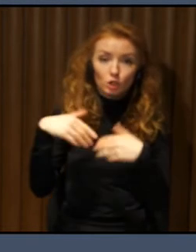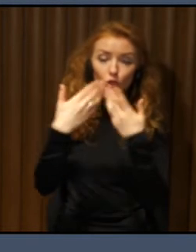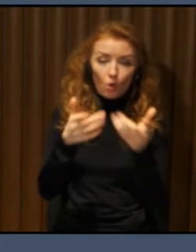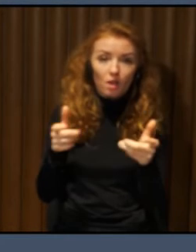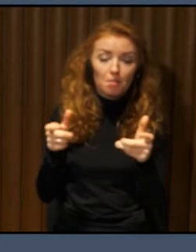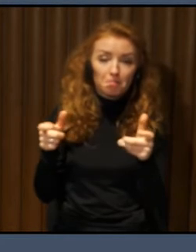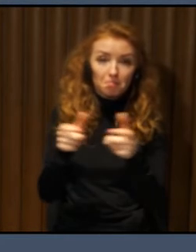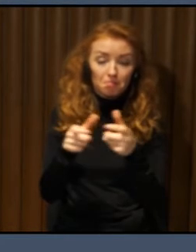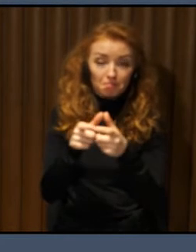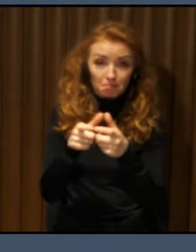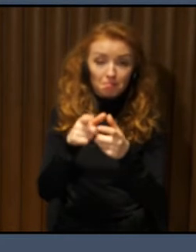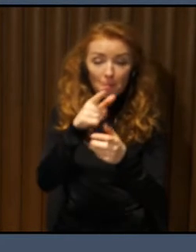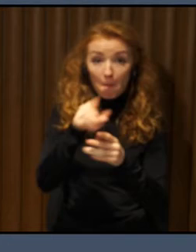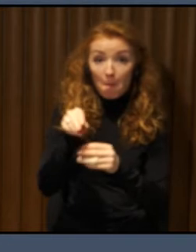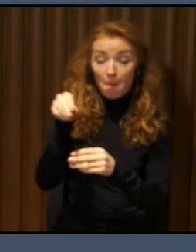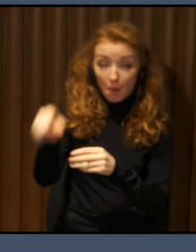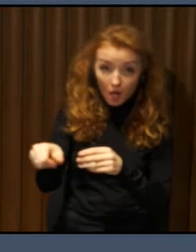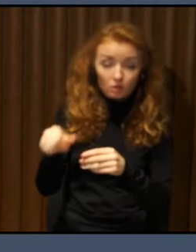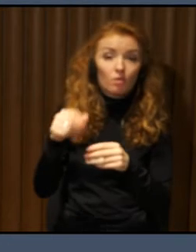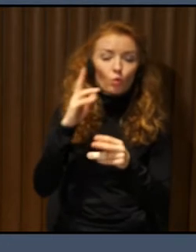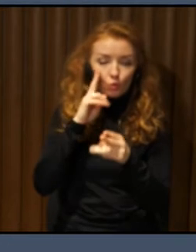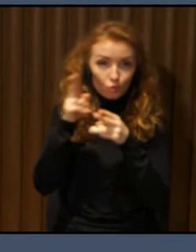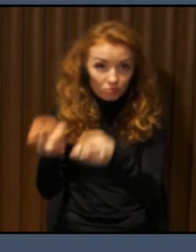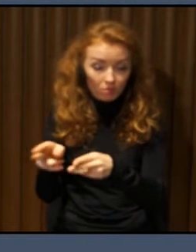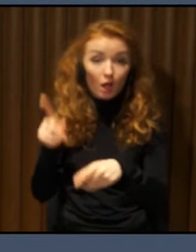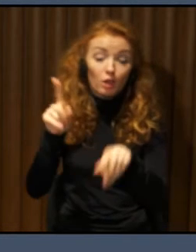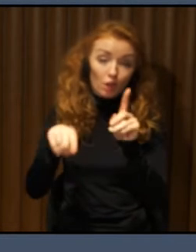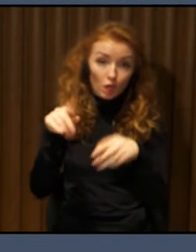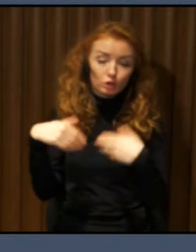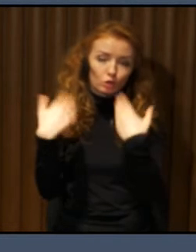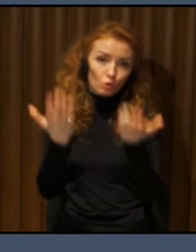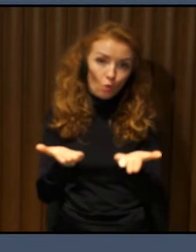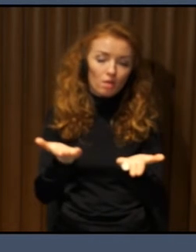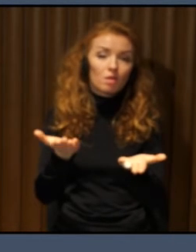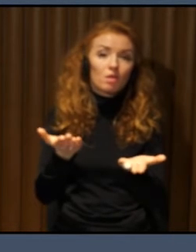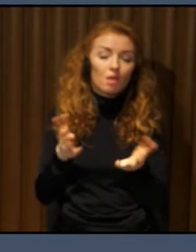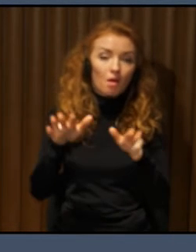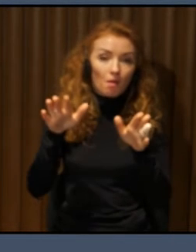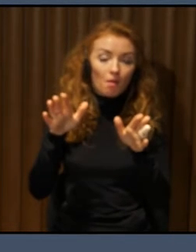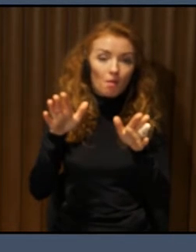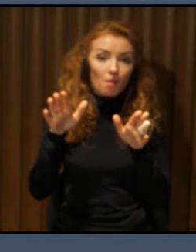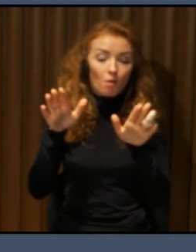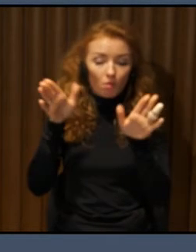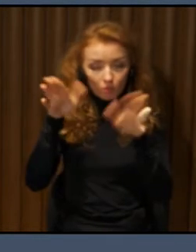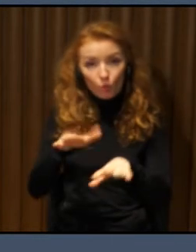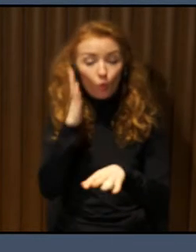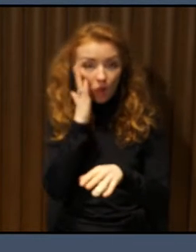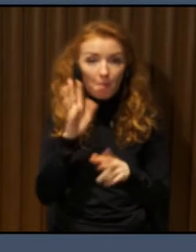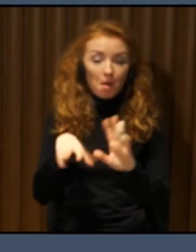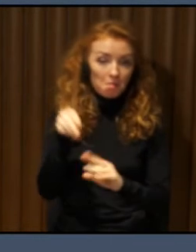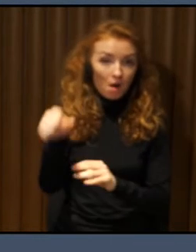So I mentioned if you don't know the technical words, if English is not your first language, how do you search? So if I'm looking for food